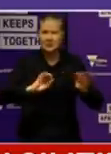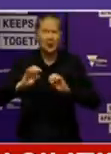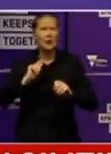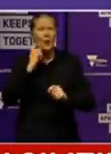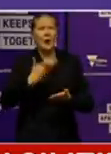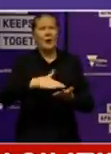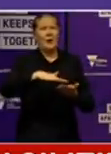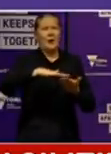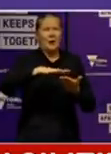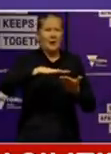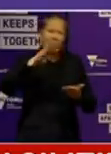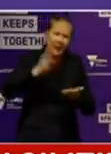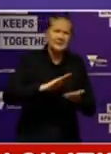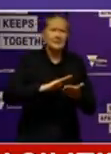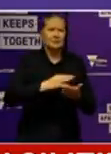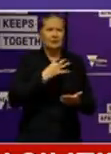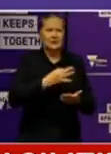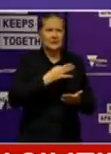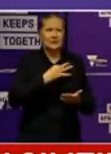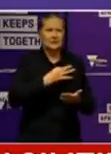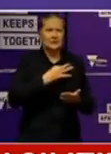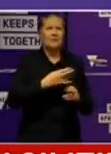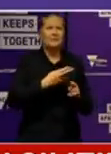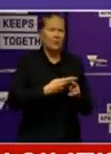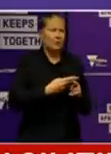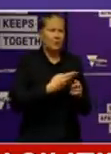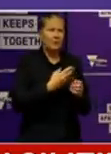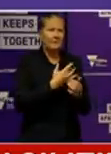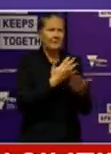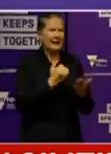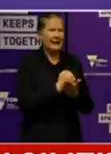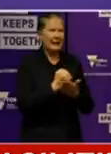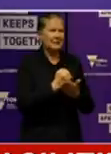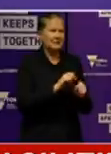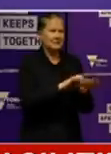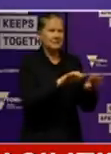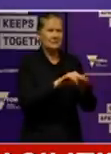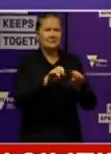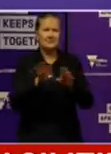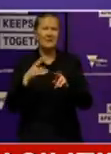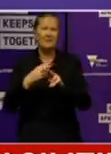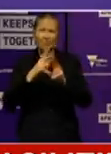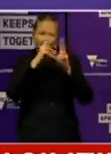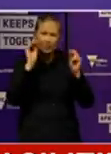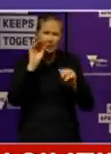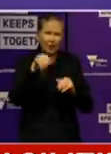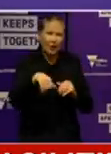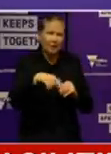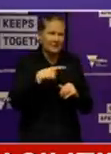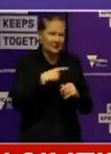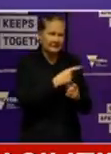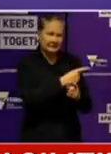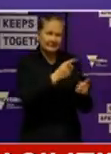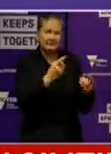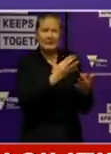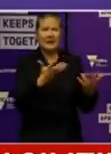we are seeing with those significant numbers of outbreaks and staff and residents testing positive